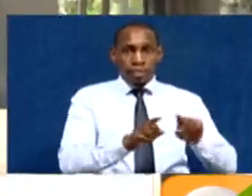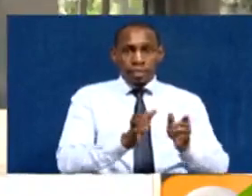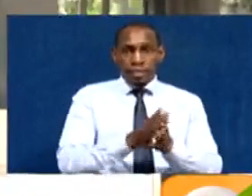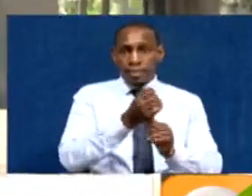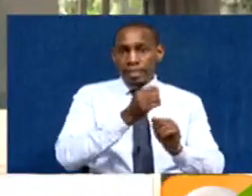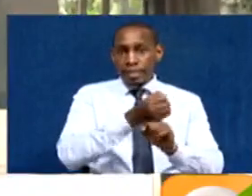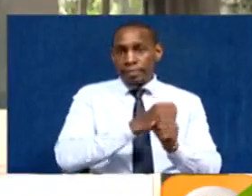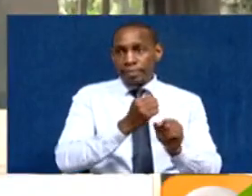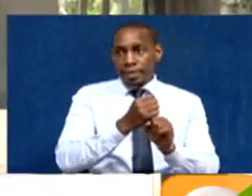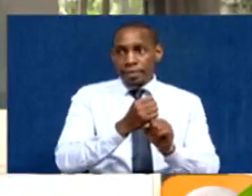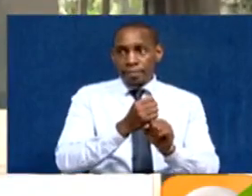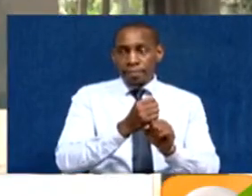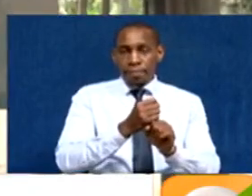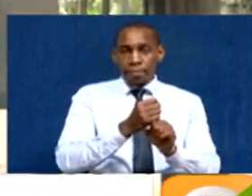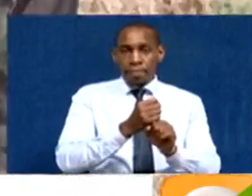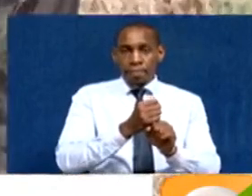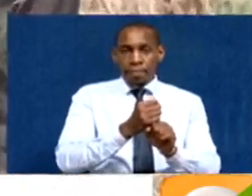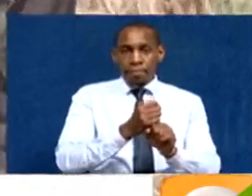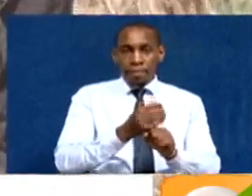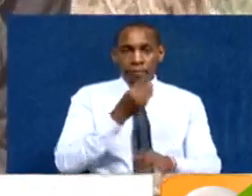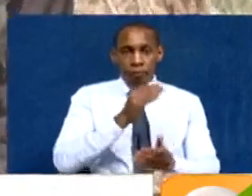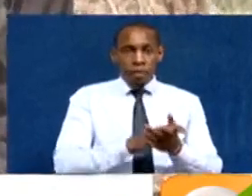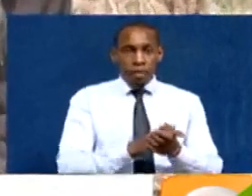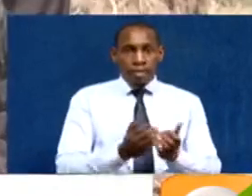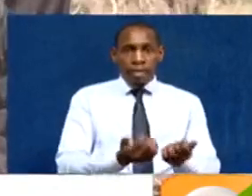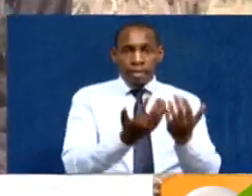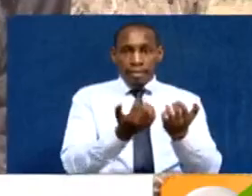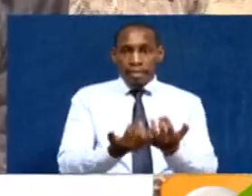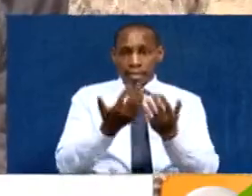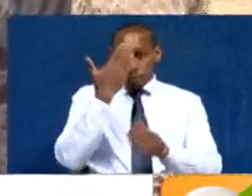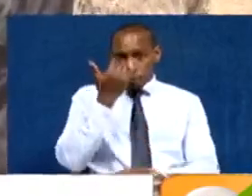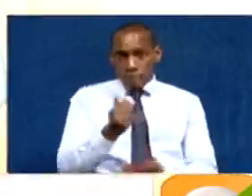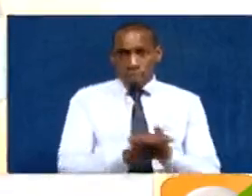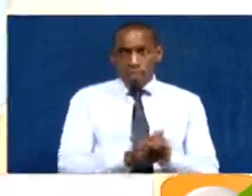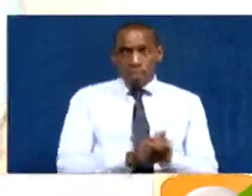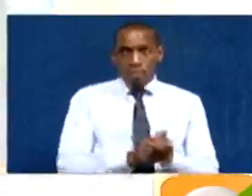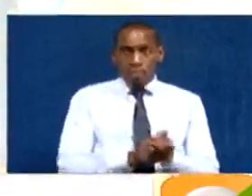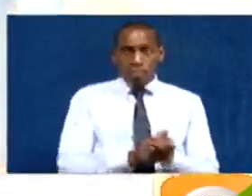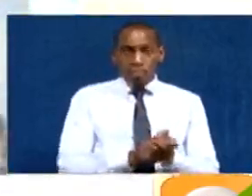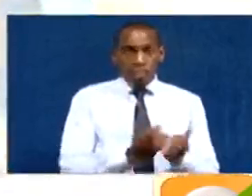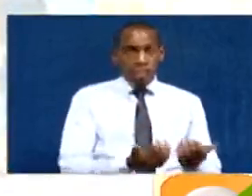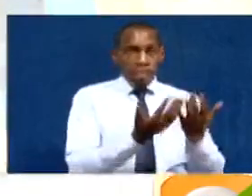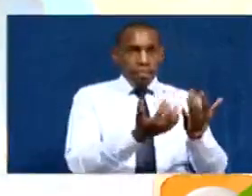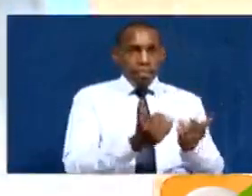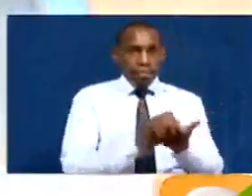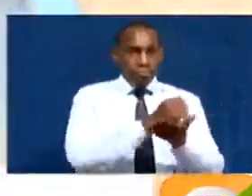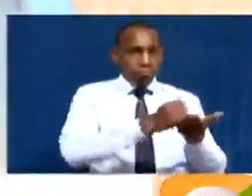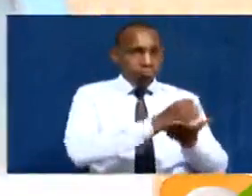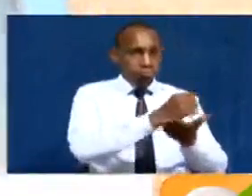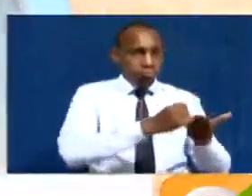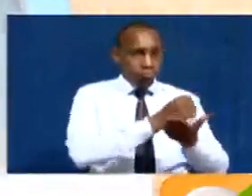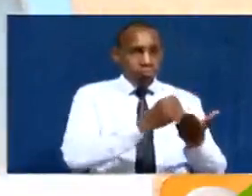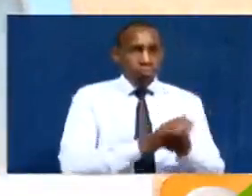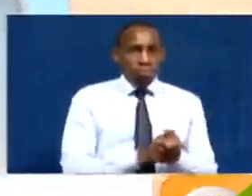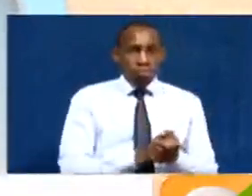make the dairy meal, grass, because we crush our grass so that we don't have cost.